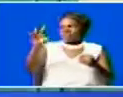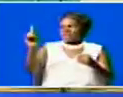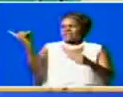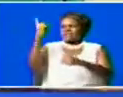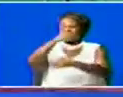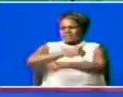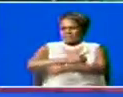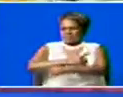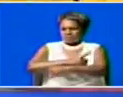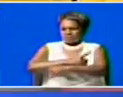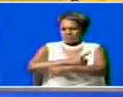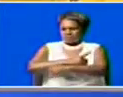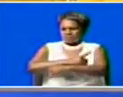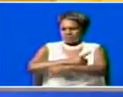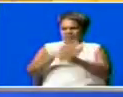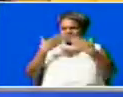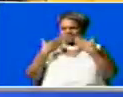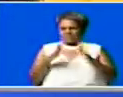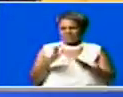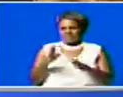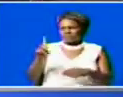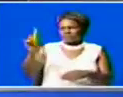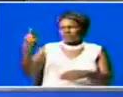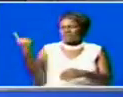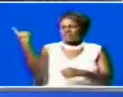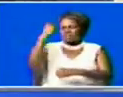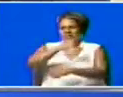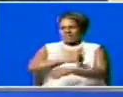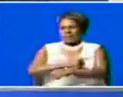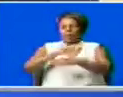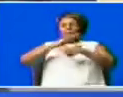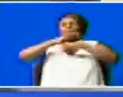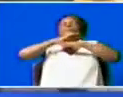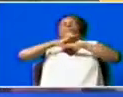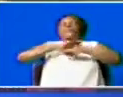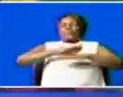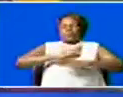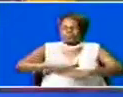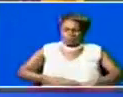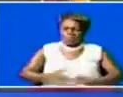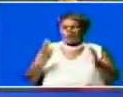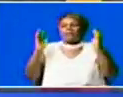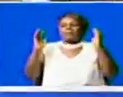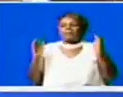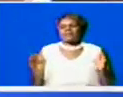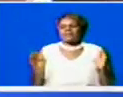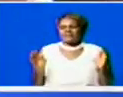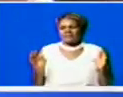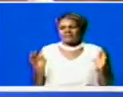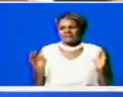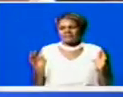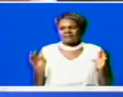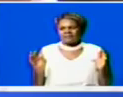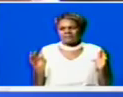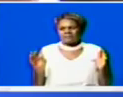as guests of the state ended on day one, and their relief was obvious. I was so,